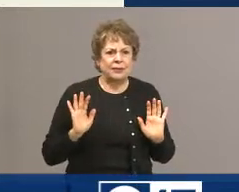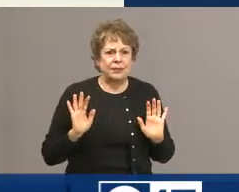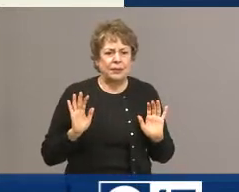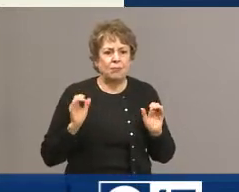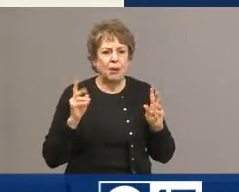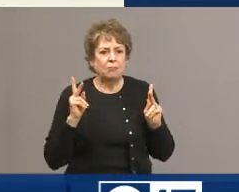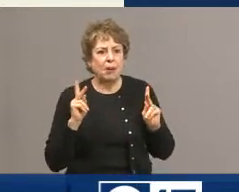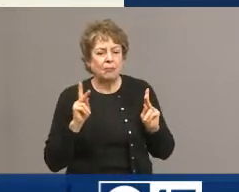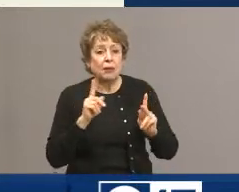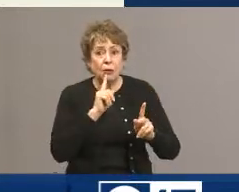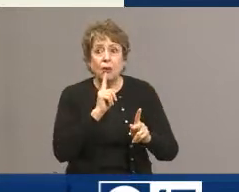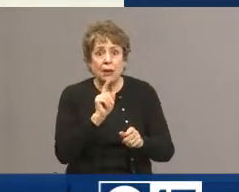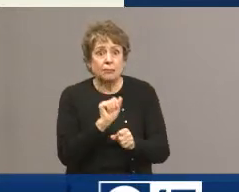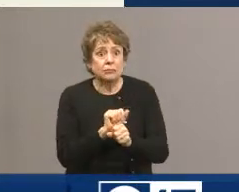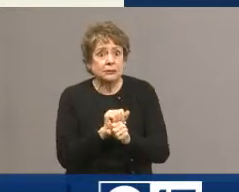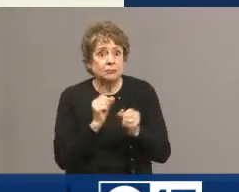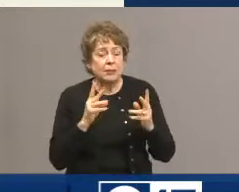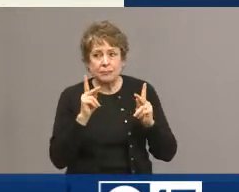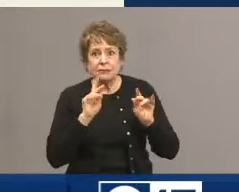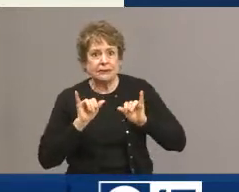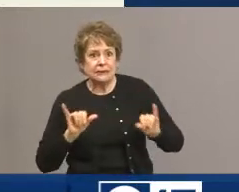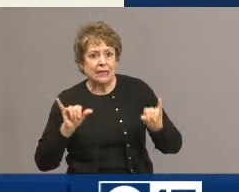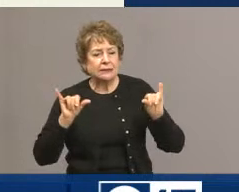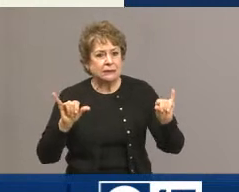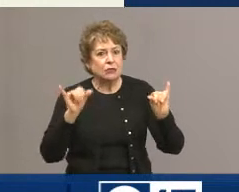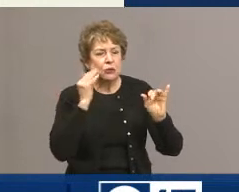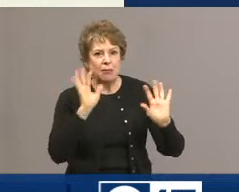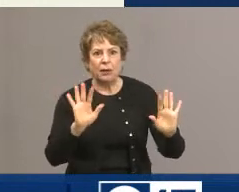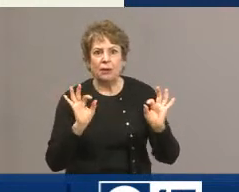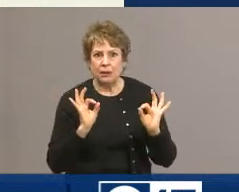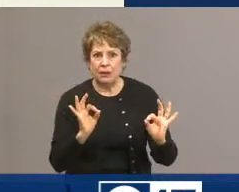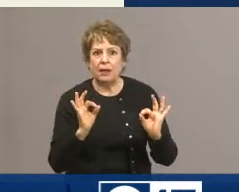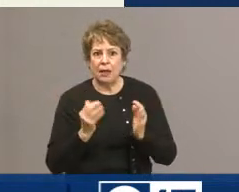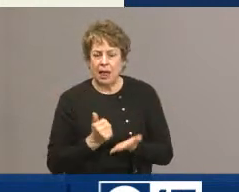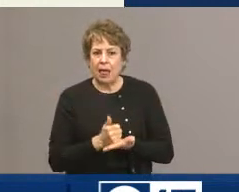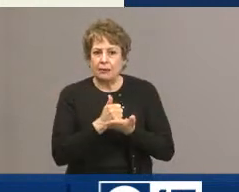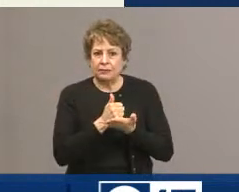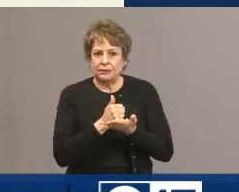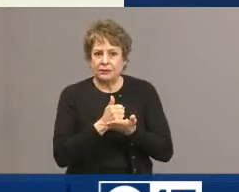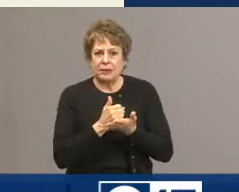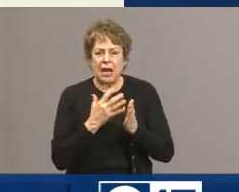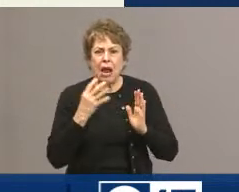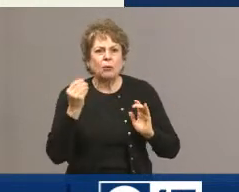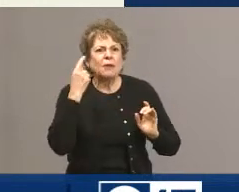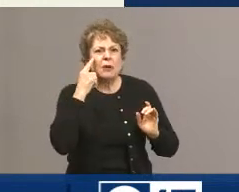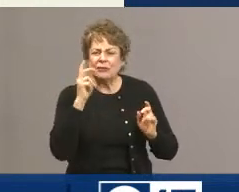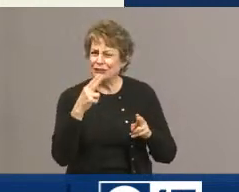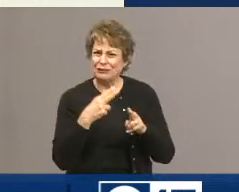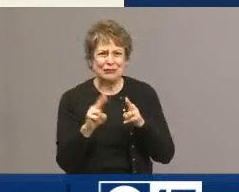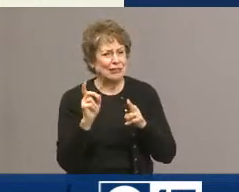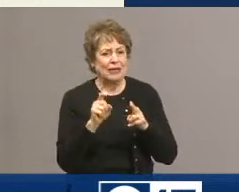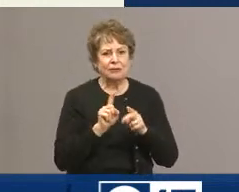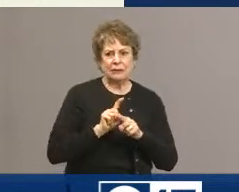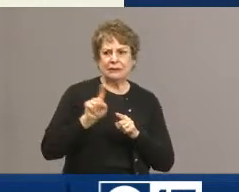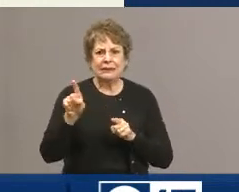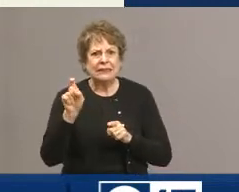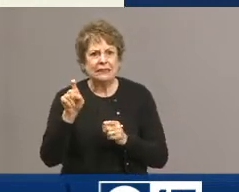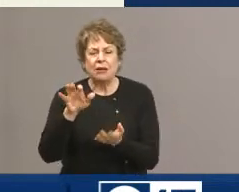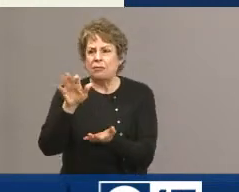need to get something done, get it done, get home. Personal responsibility